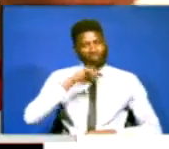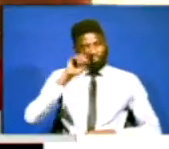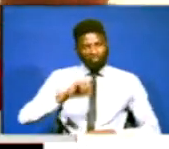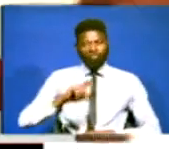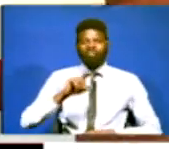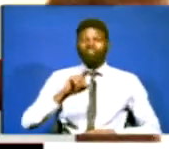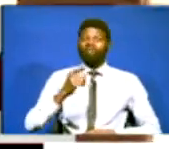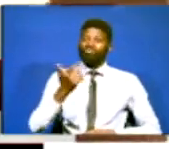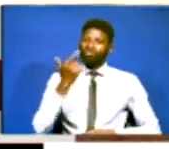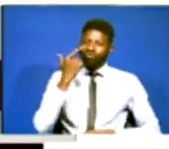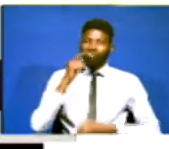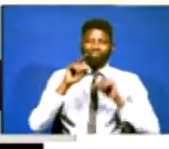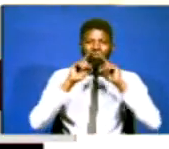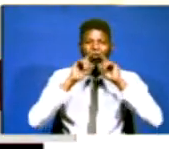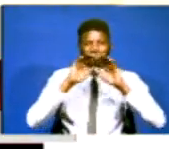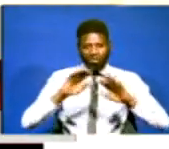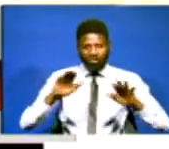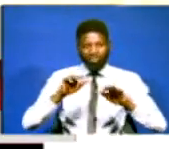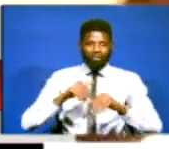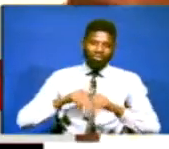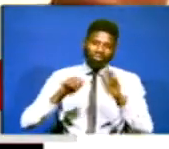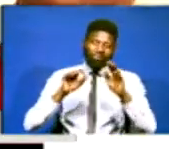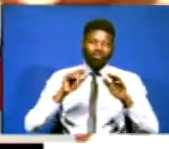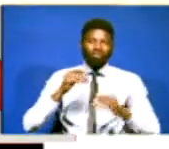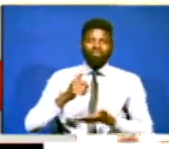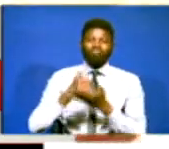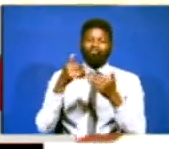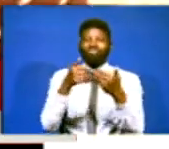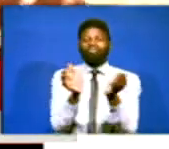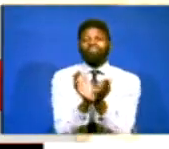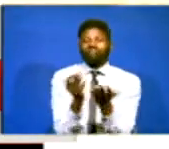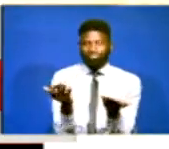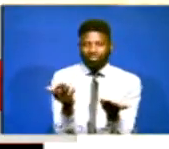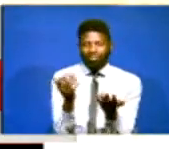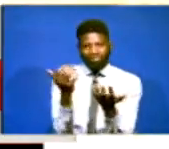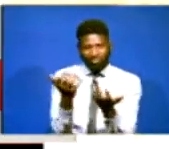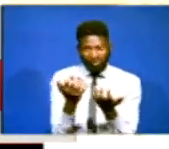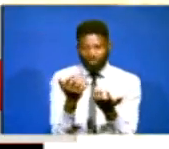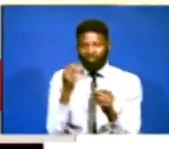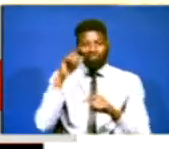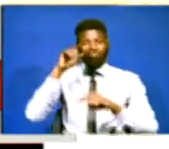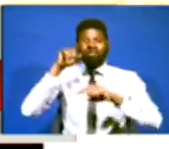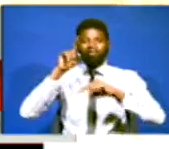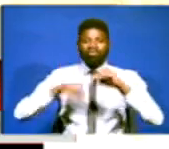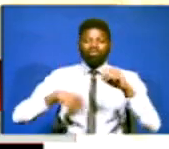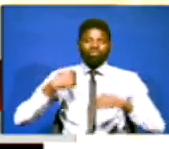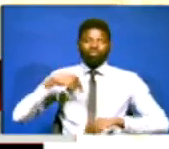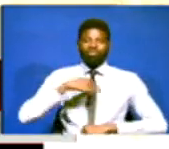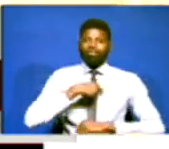of maintaining the security. There is no way we can win the war